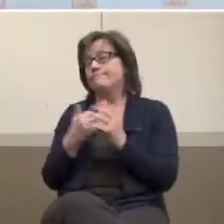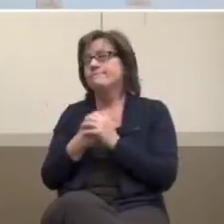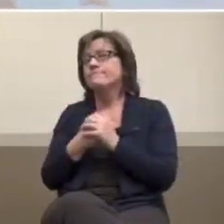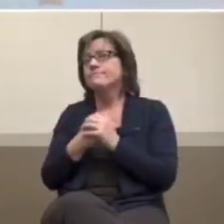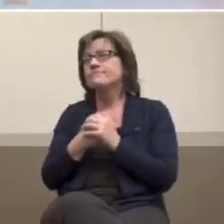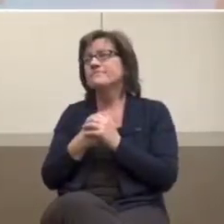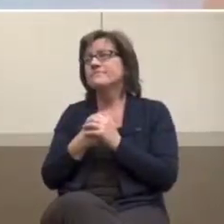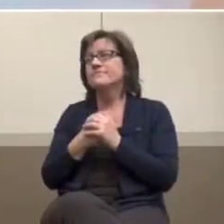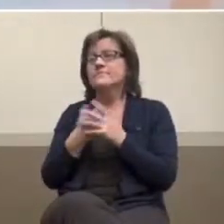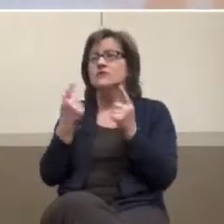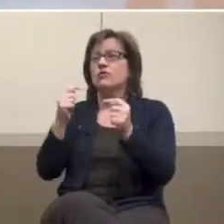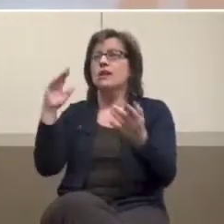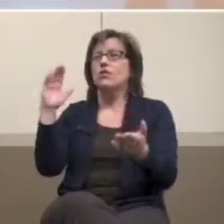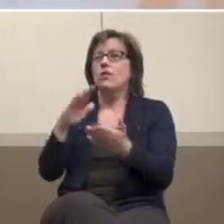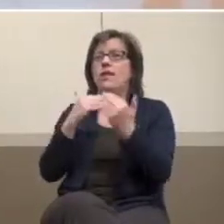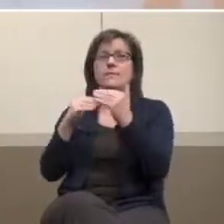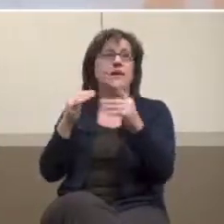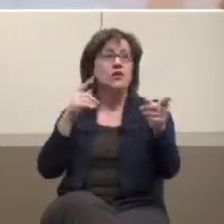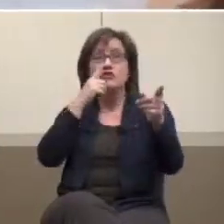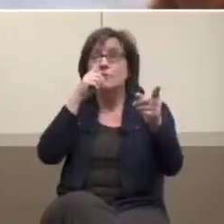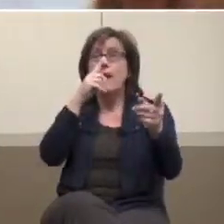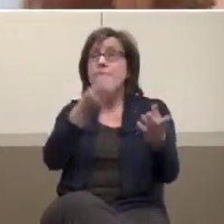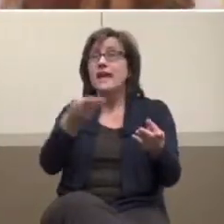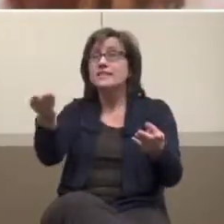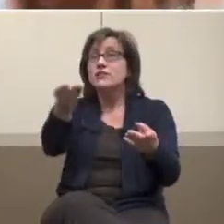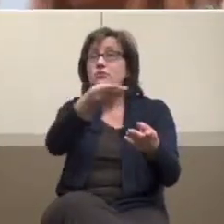good. Oh, yeah, sure.